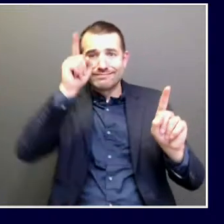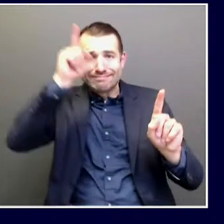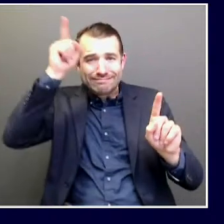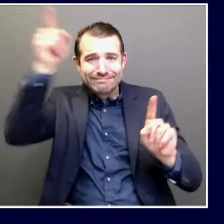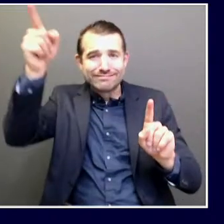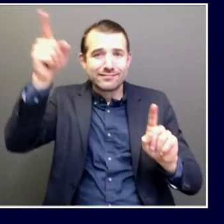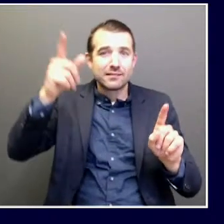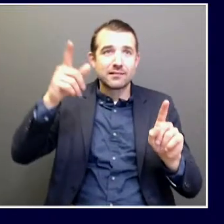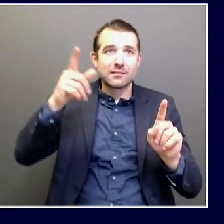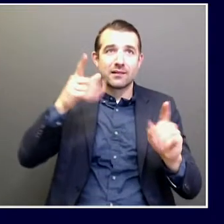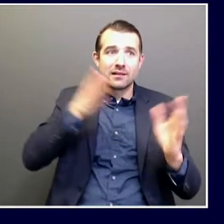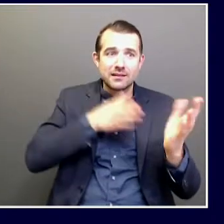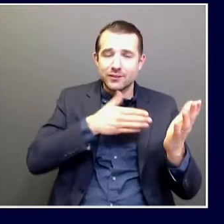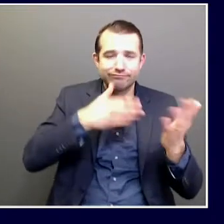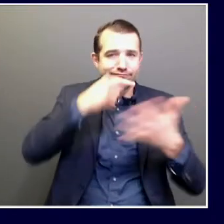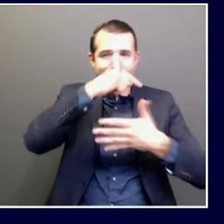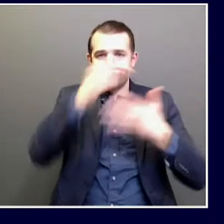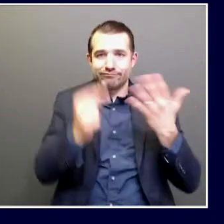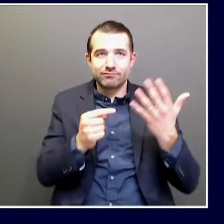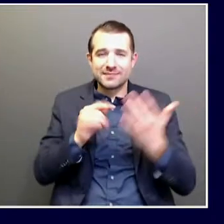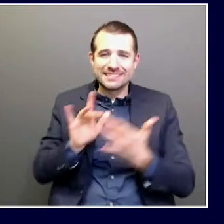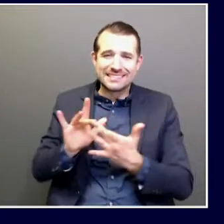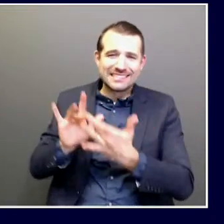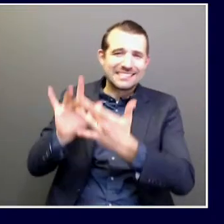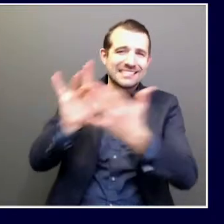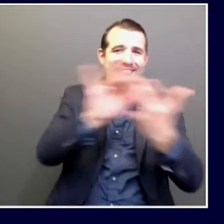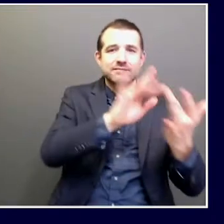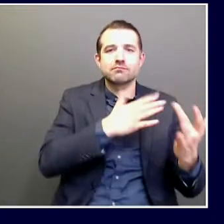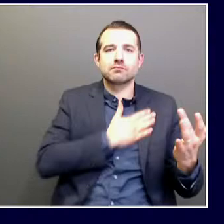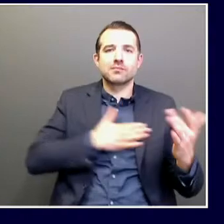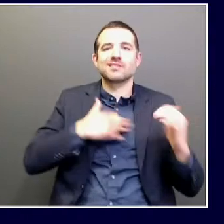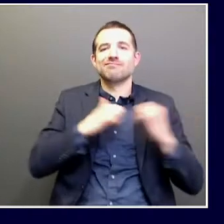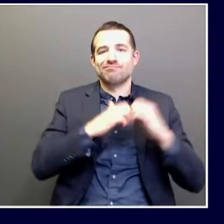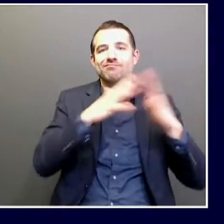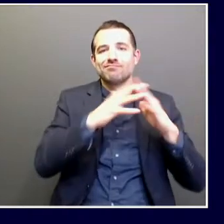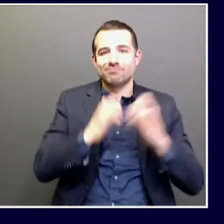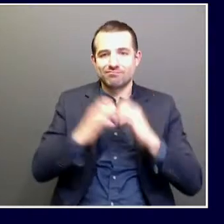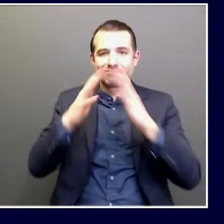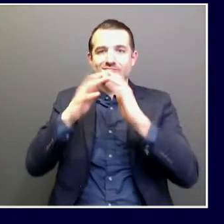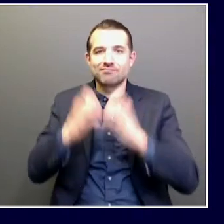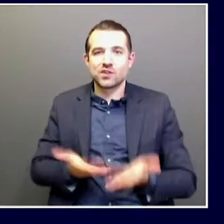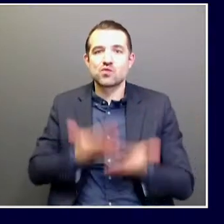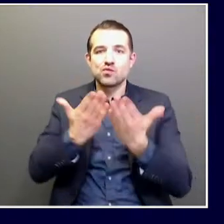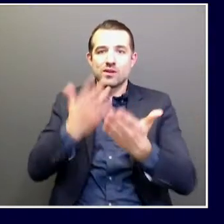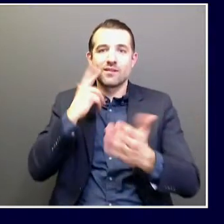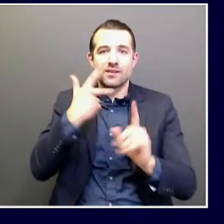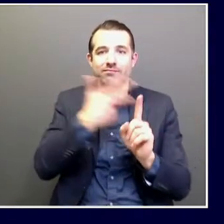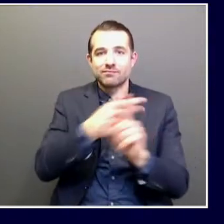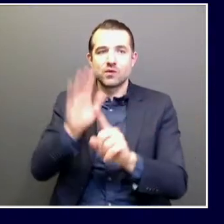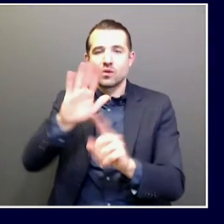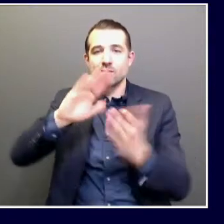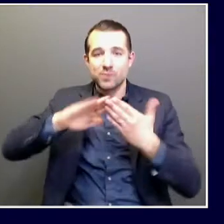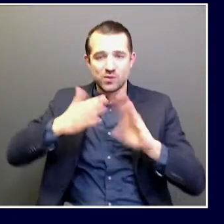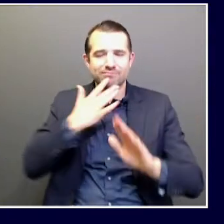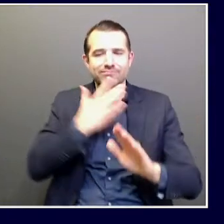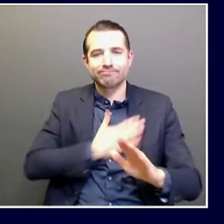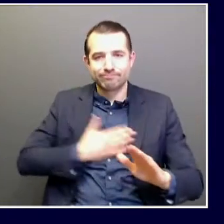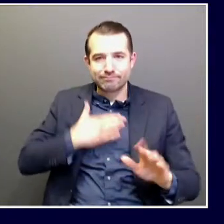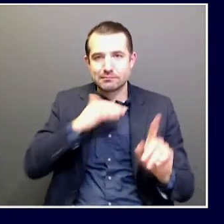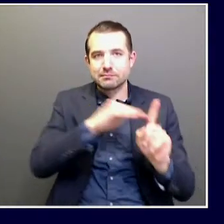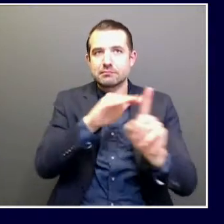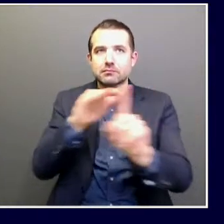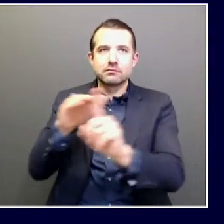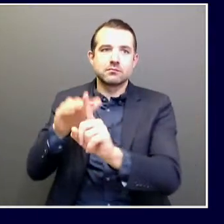case may be, can you get together and offer boosters for your community? And we saw overwhelmingly people come